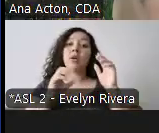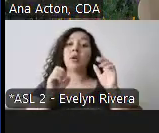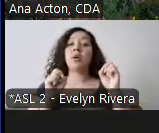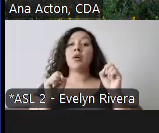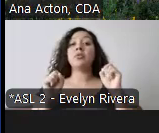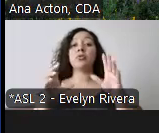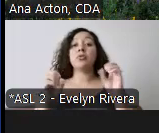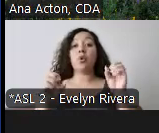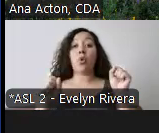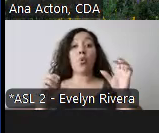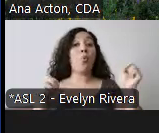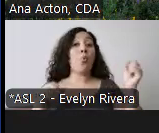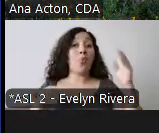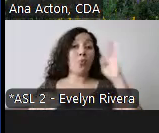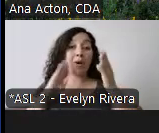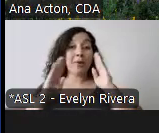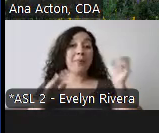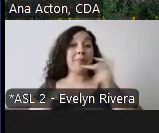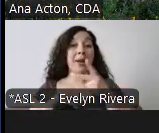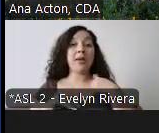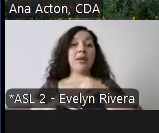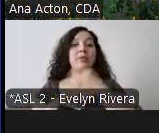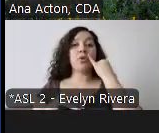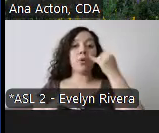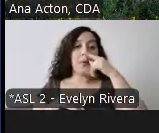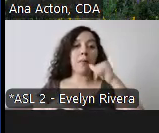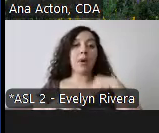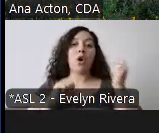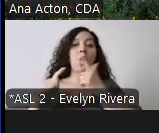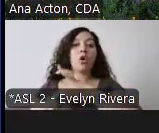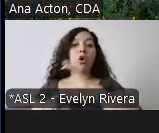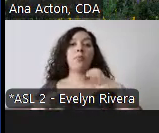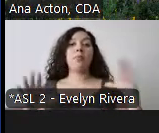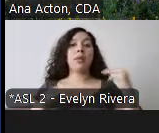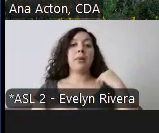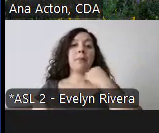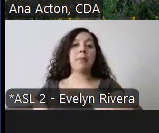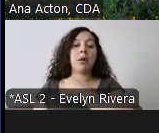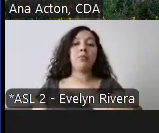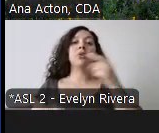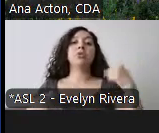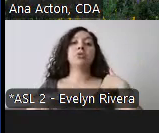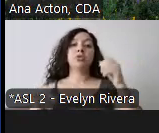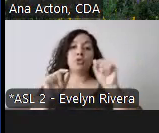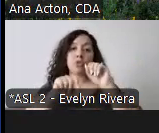So welcome back. If we can have our committee members turn on their cameras just to know you're back with